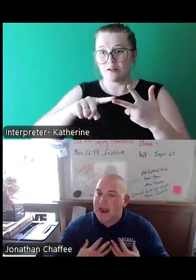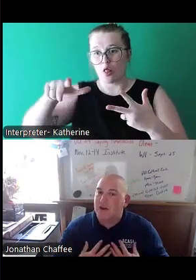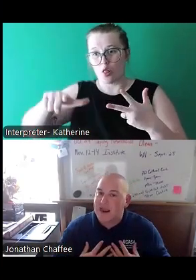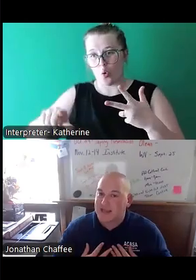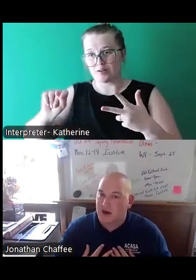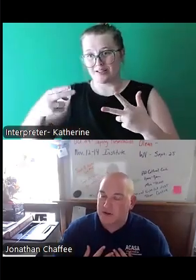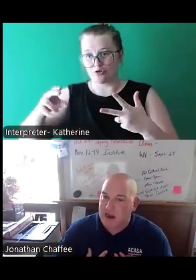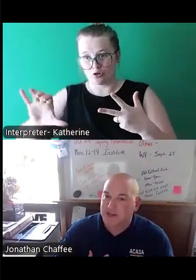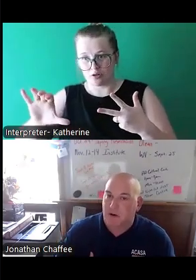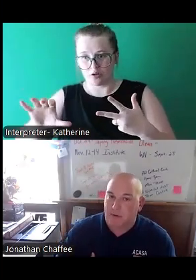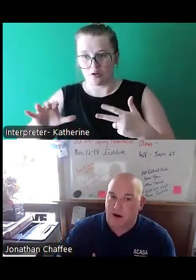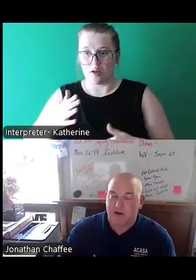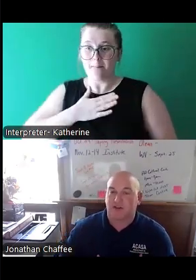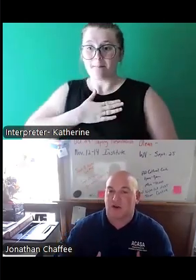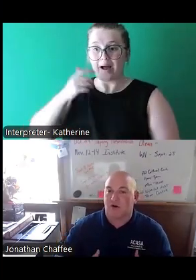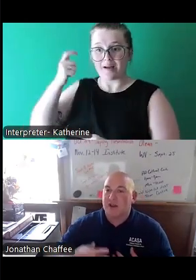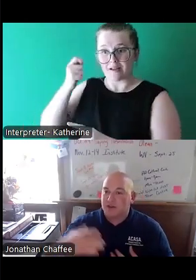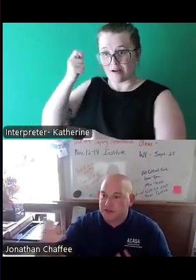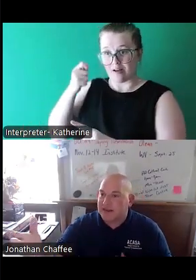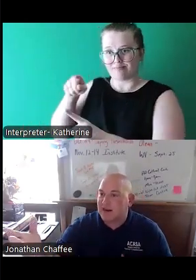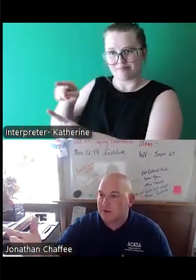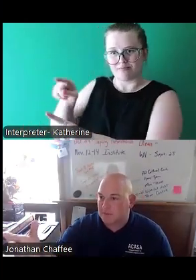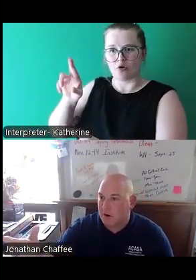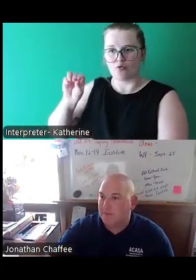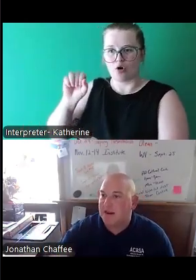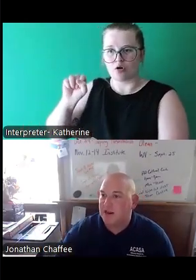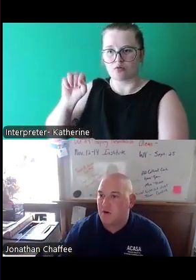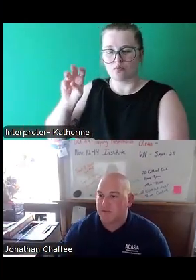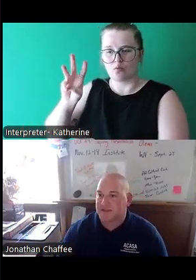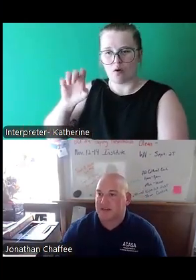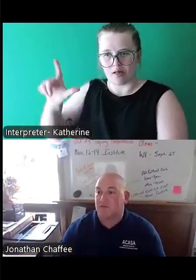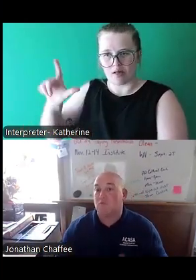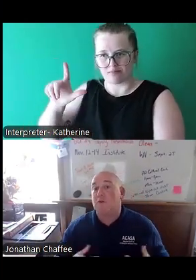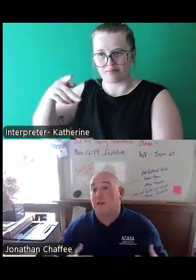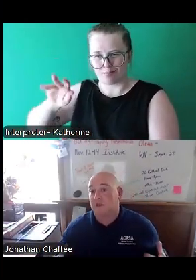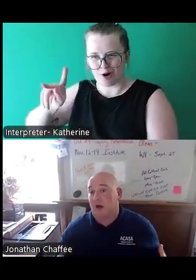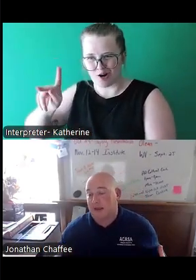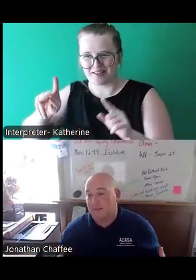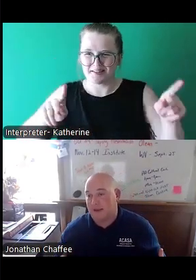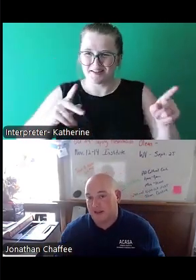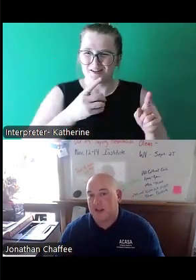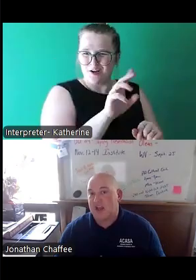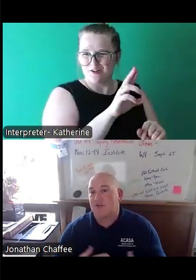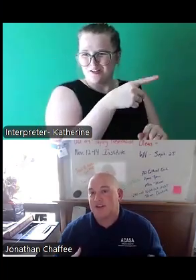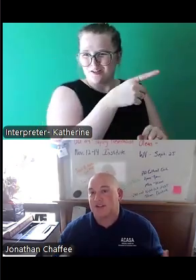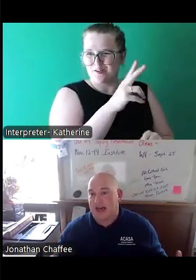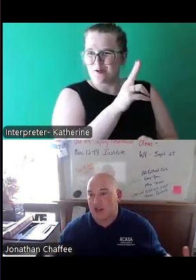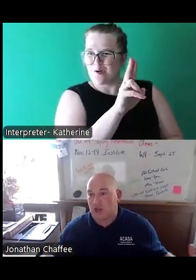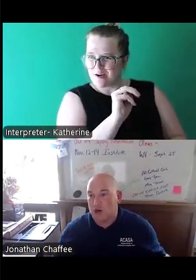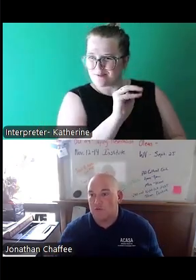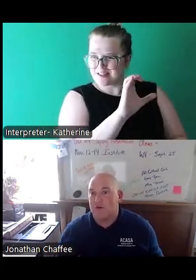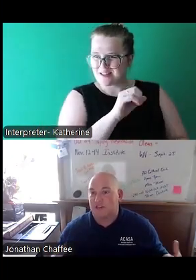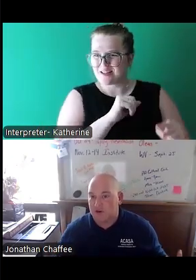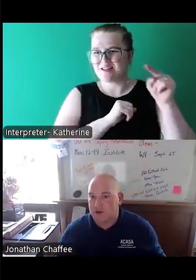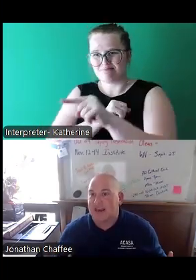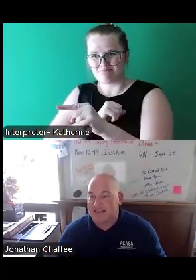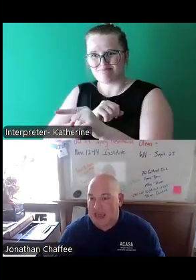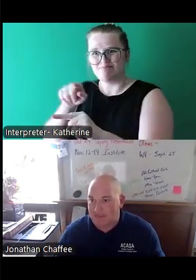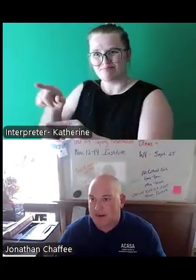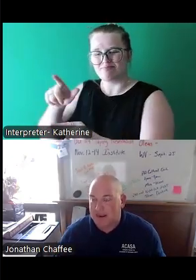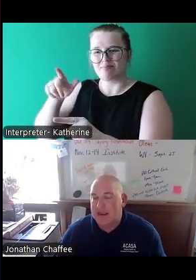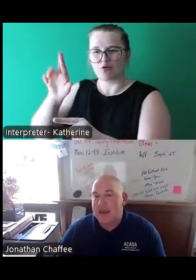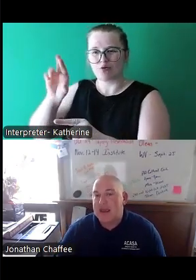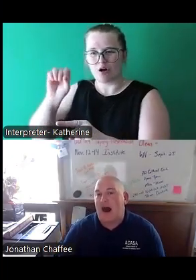my grant's held at Roswell Park. So just like Dr. Peppone being at URMC, we're really lucky because there is a lot of good research that